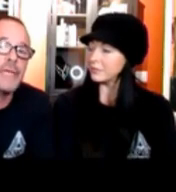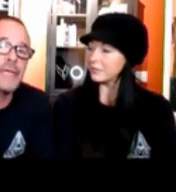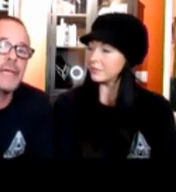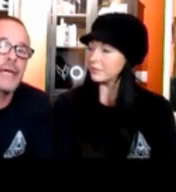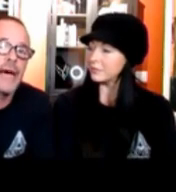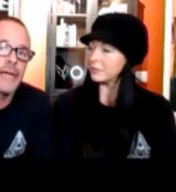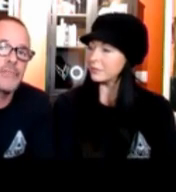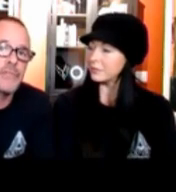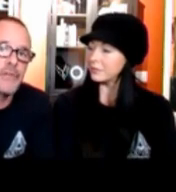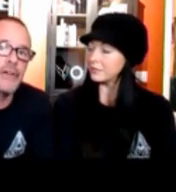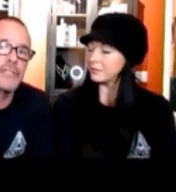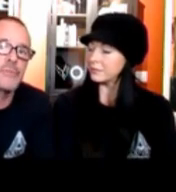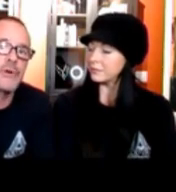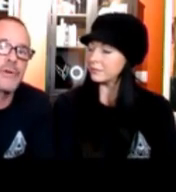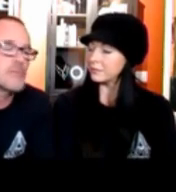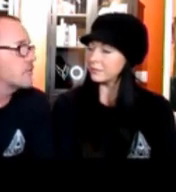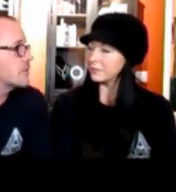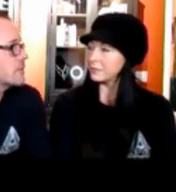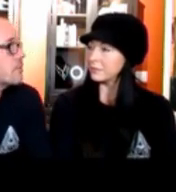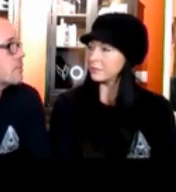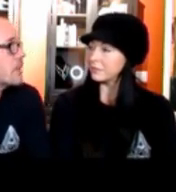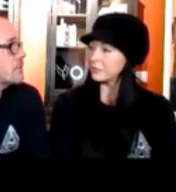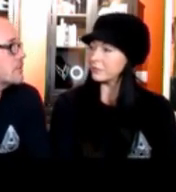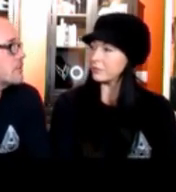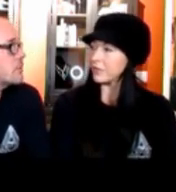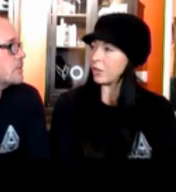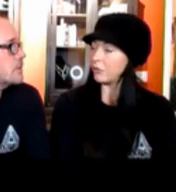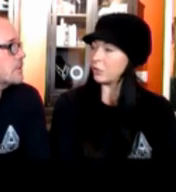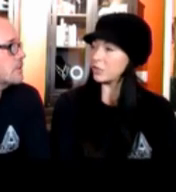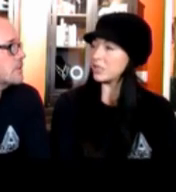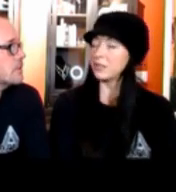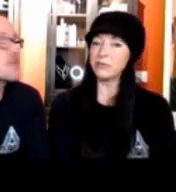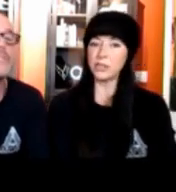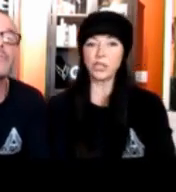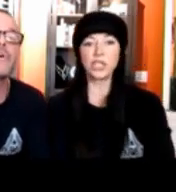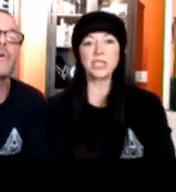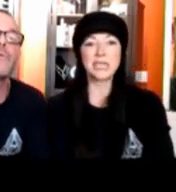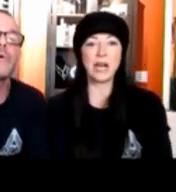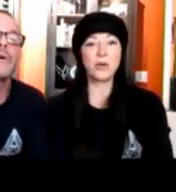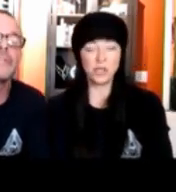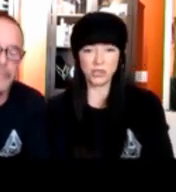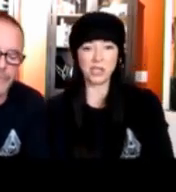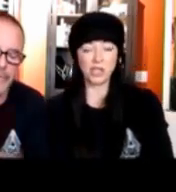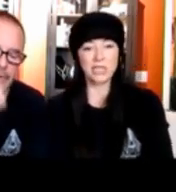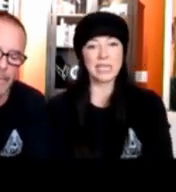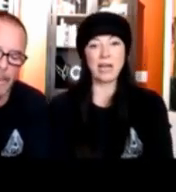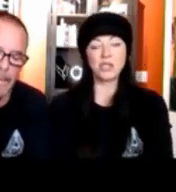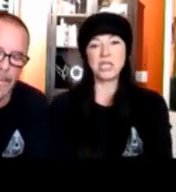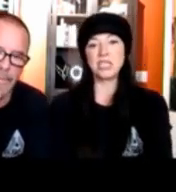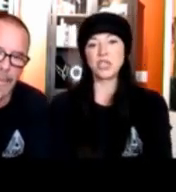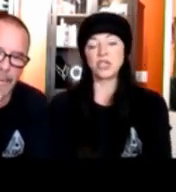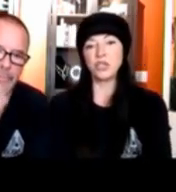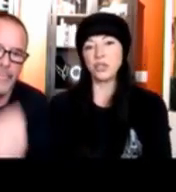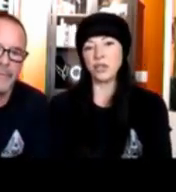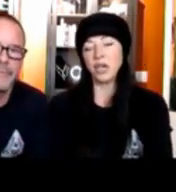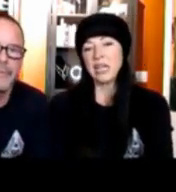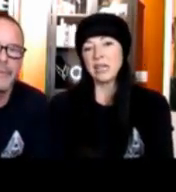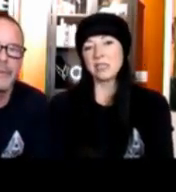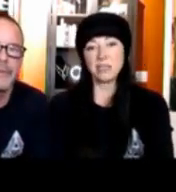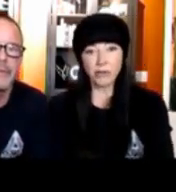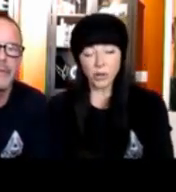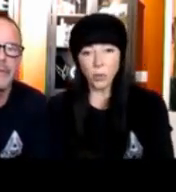And Emmy actually started the program for her Bronze Award? For her Silver Girl Award. Scout. She's a Girl Scout, and she needed to earn